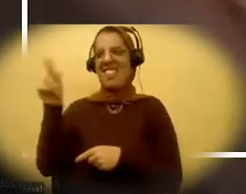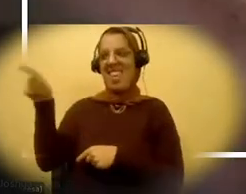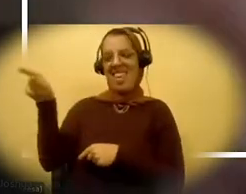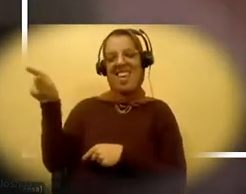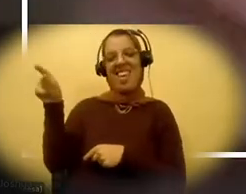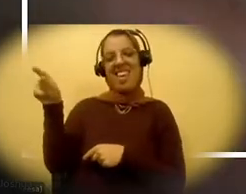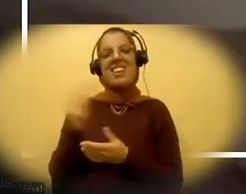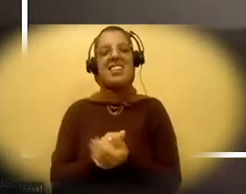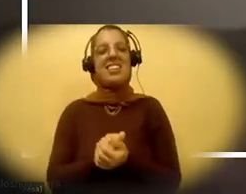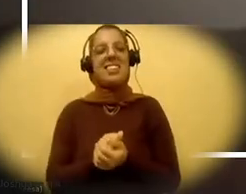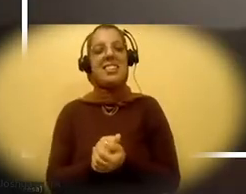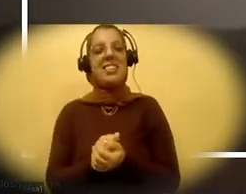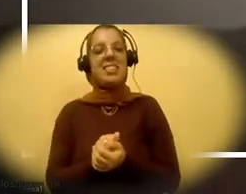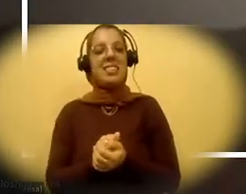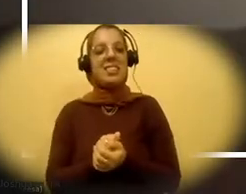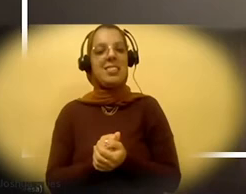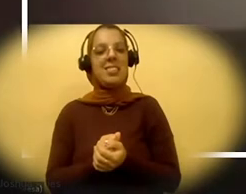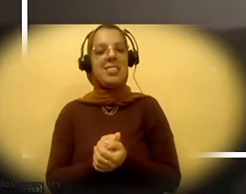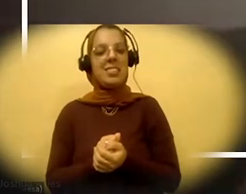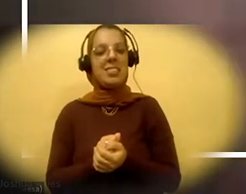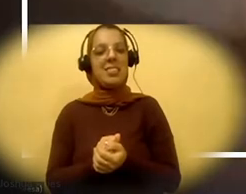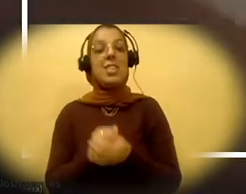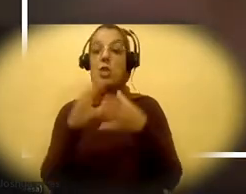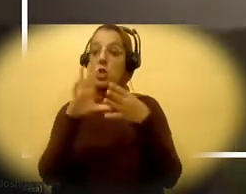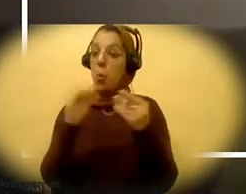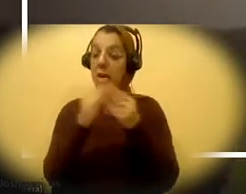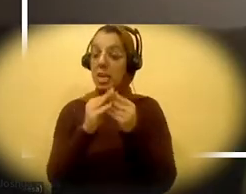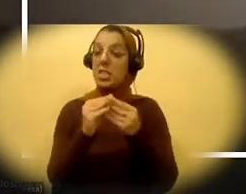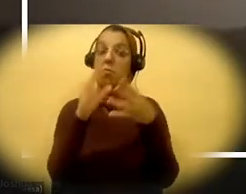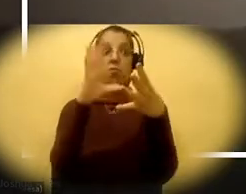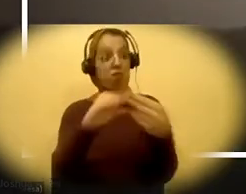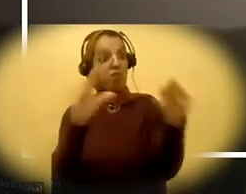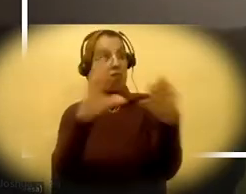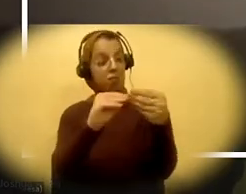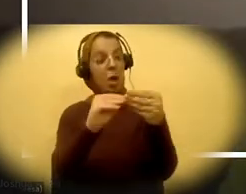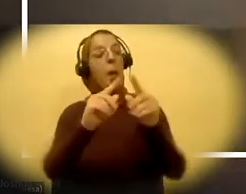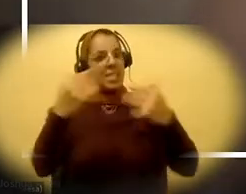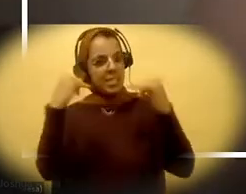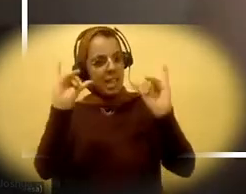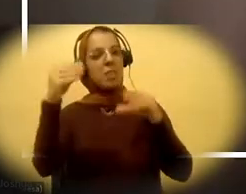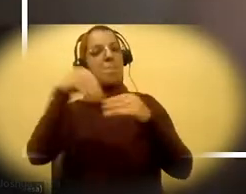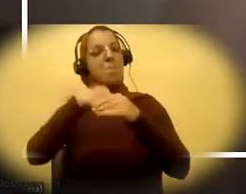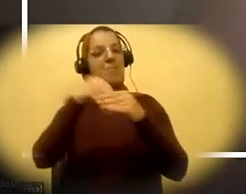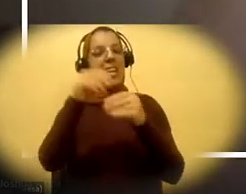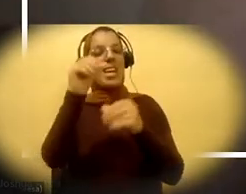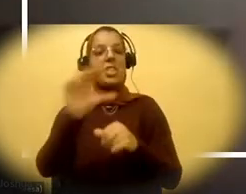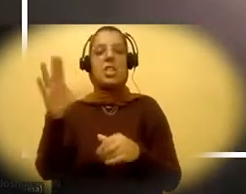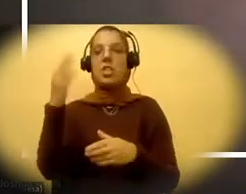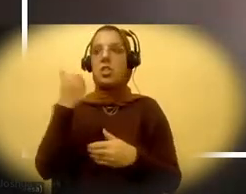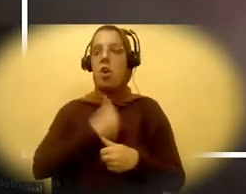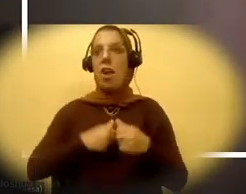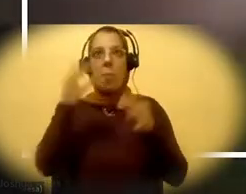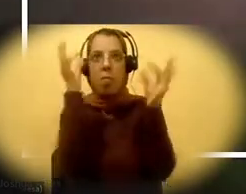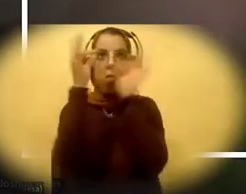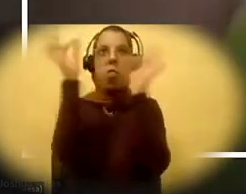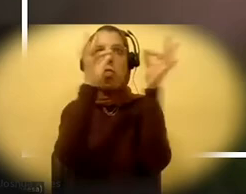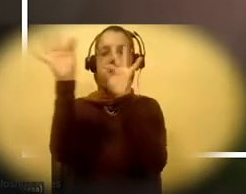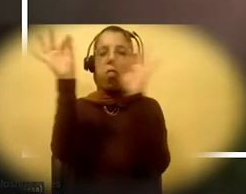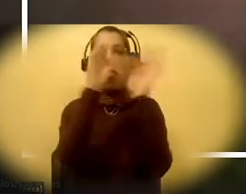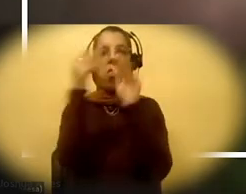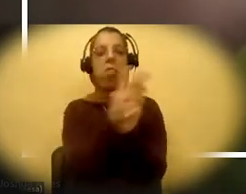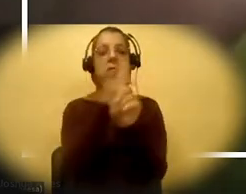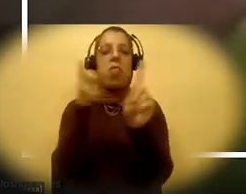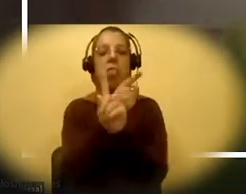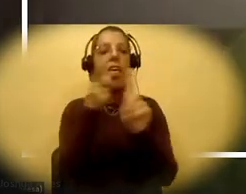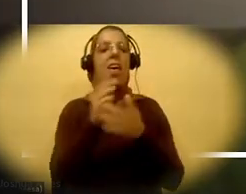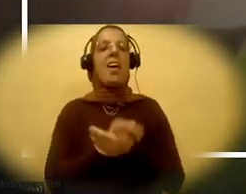it so happened to be, you know, Asian, and like being able to tell, sorry, my mind's kind of like firing all cylinders right